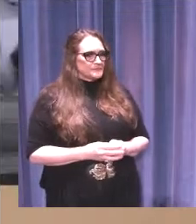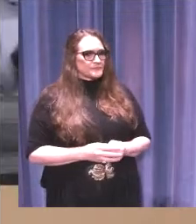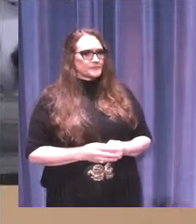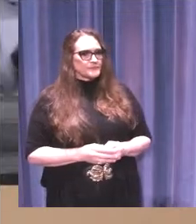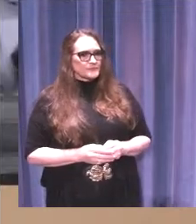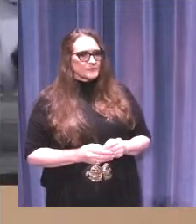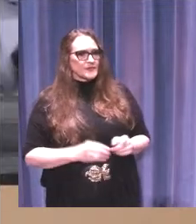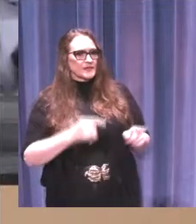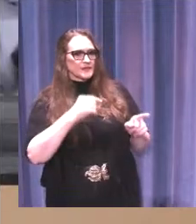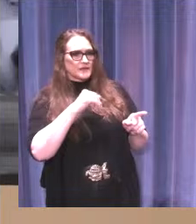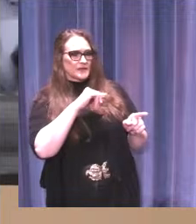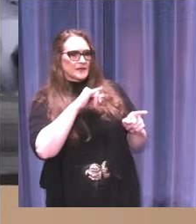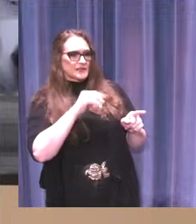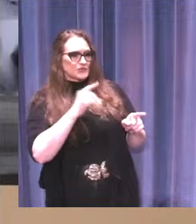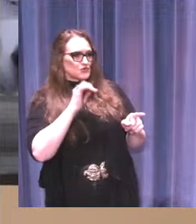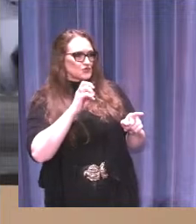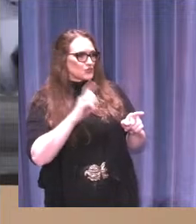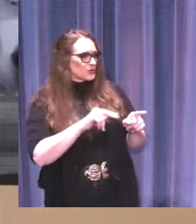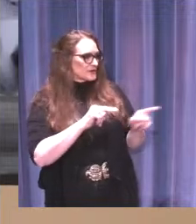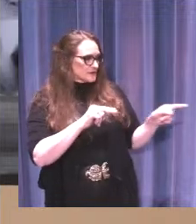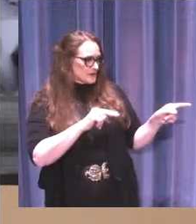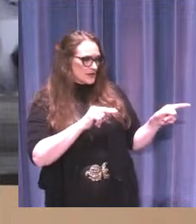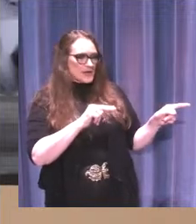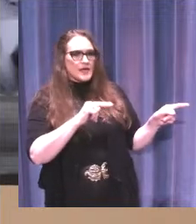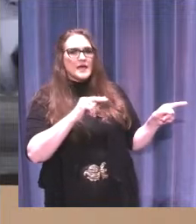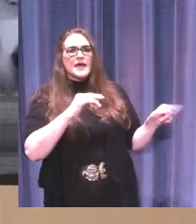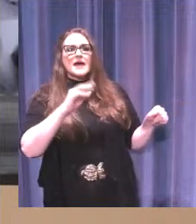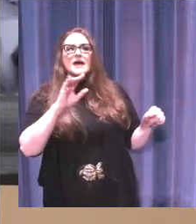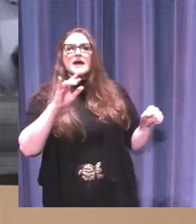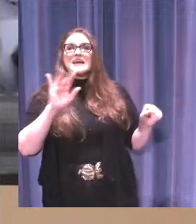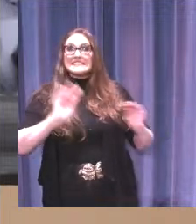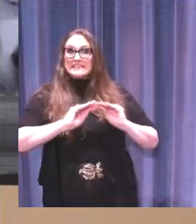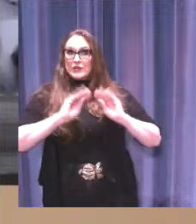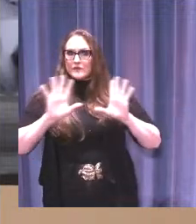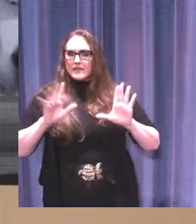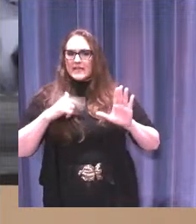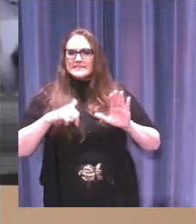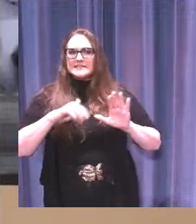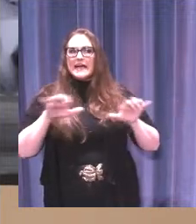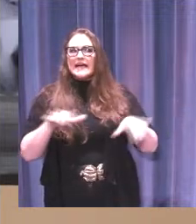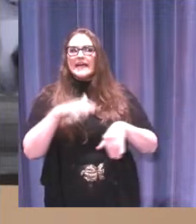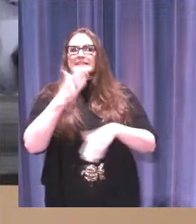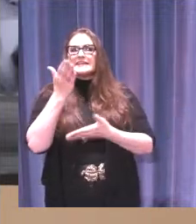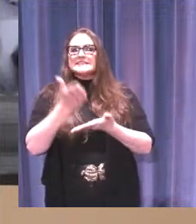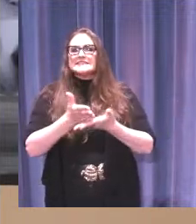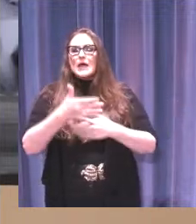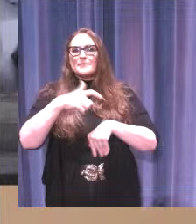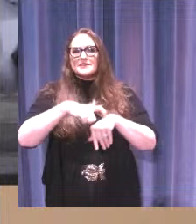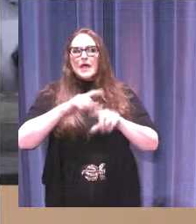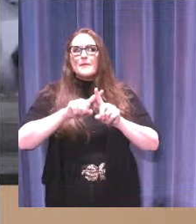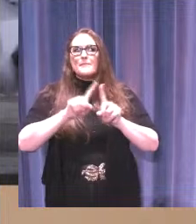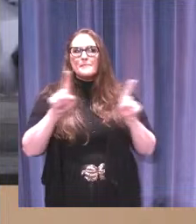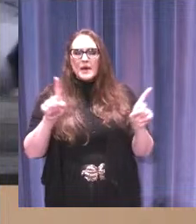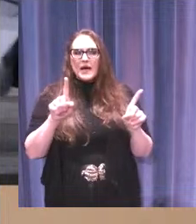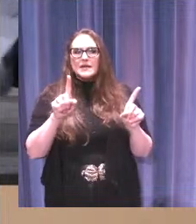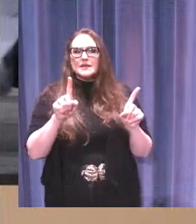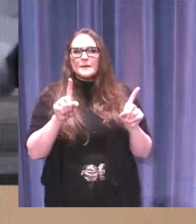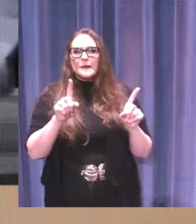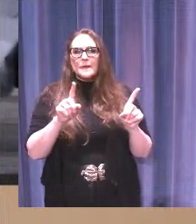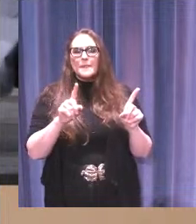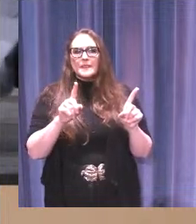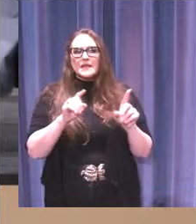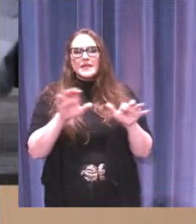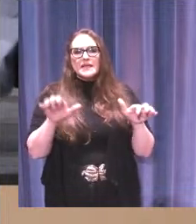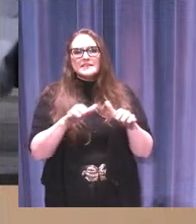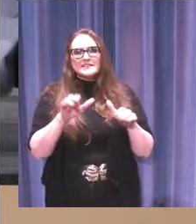Point of Yes, Jordan. Just a point of clarification. So I did stop the time, however, it did come shortly, or it didn't